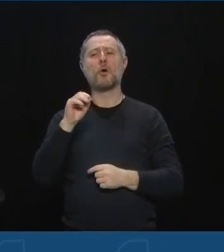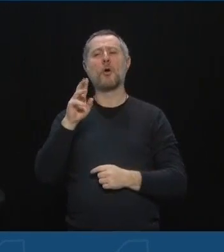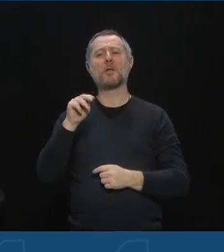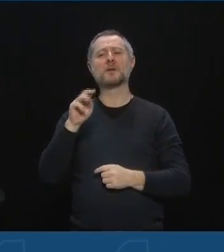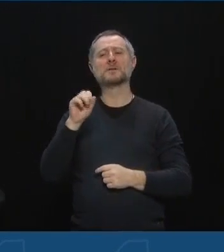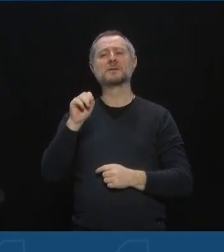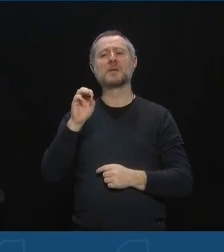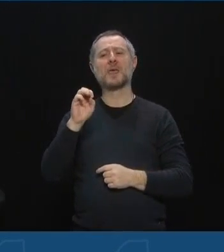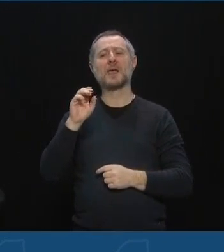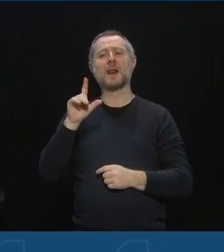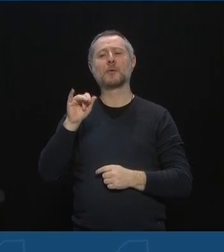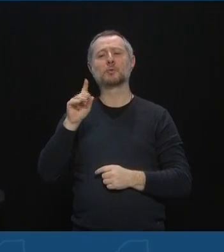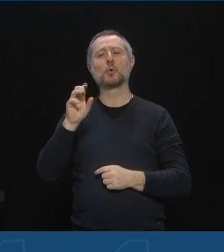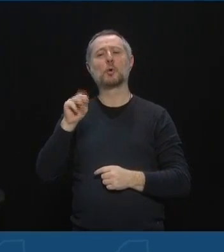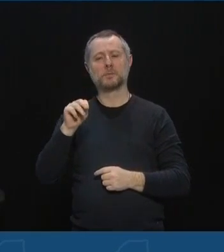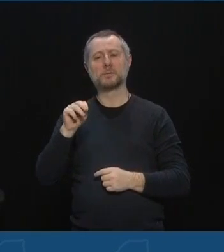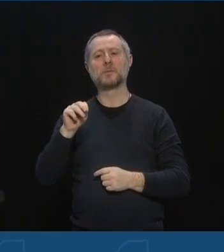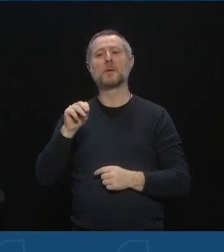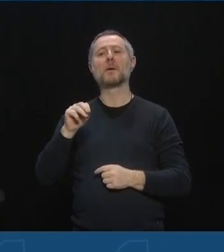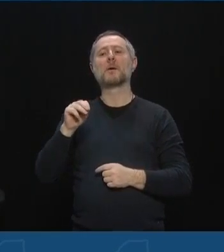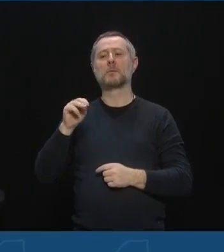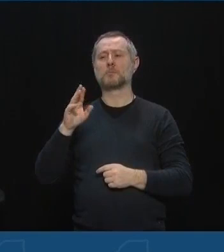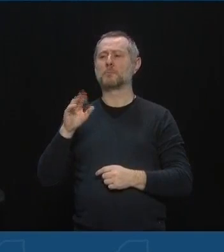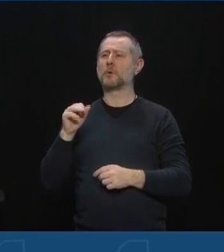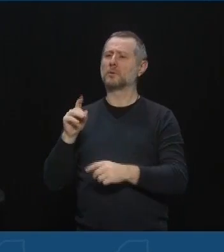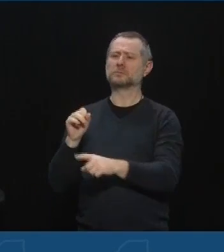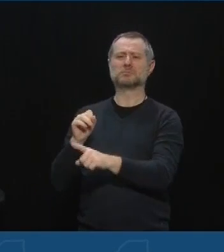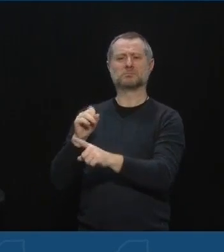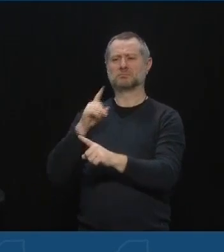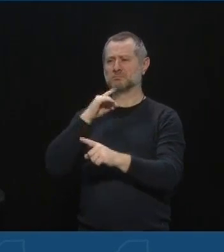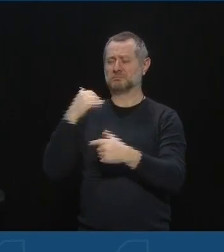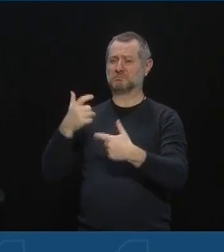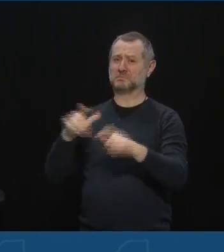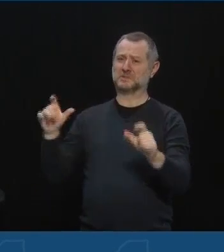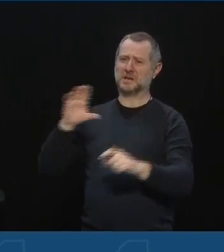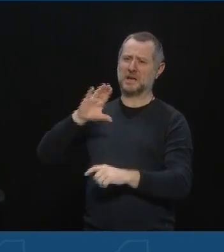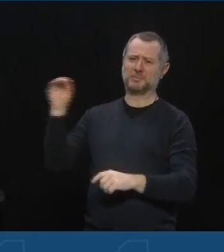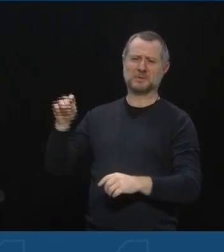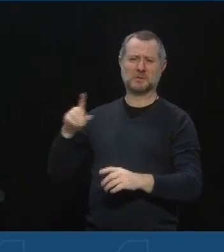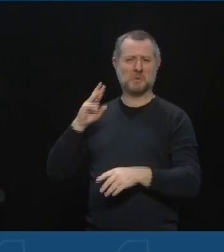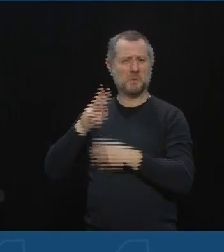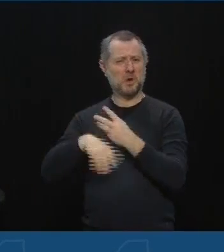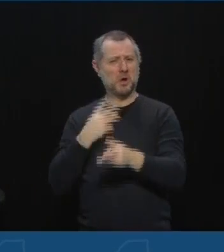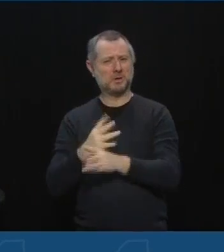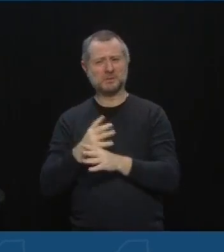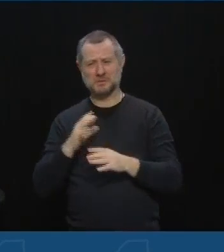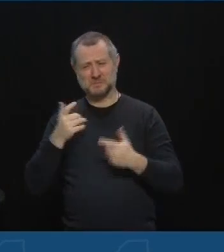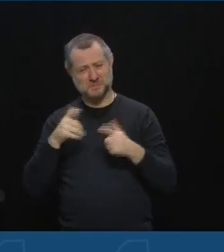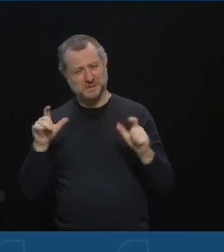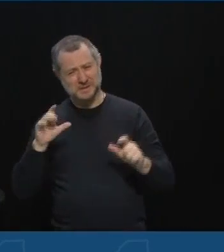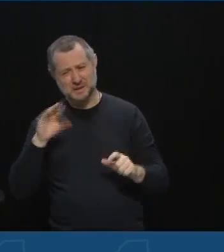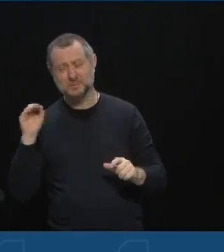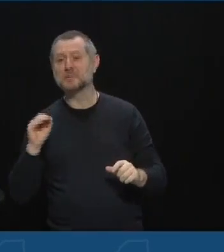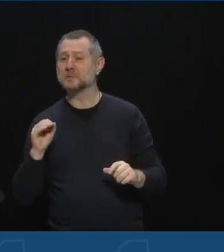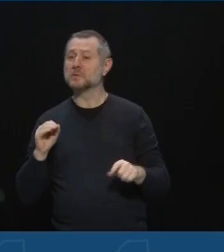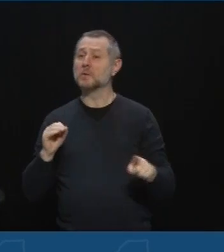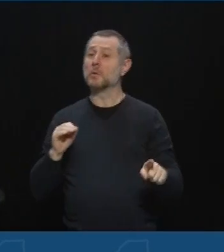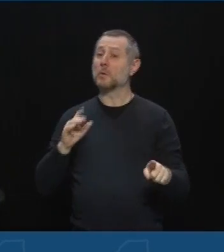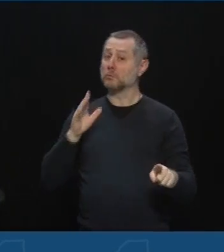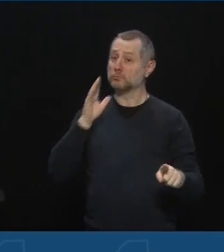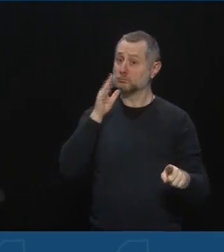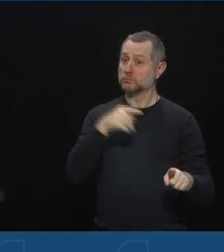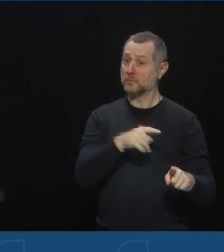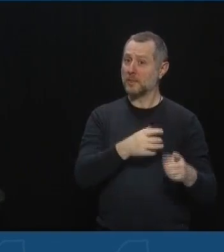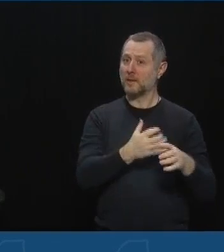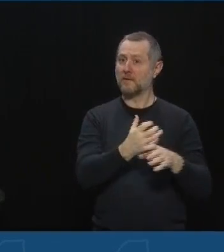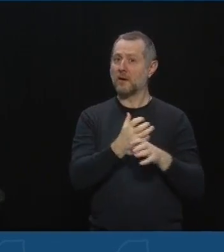that was significant to know that this globally renowned company is so confident about the